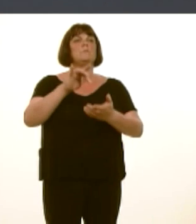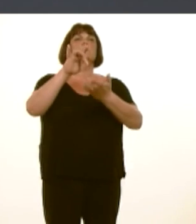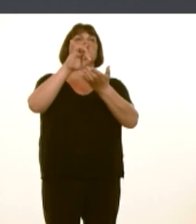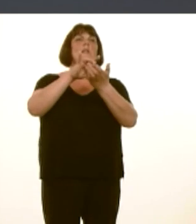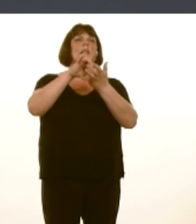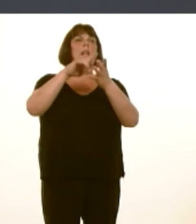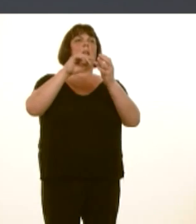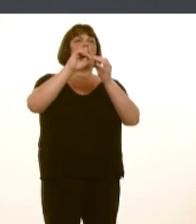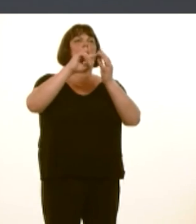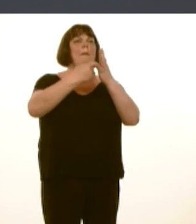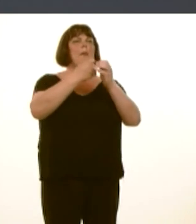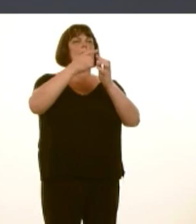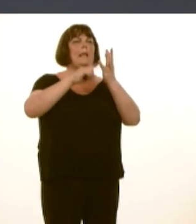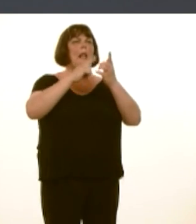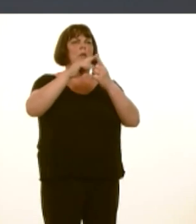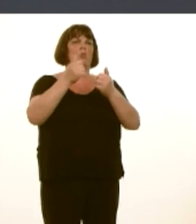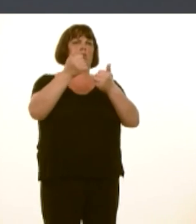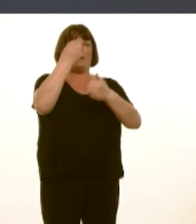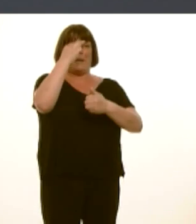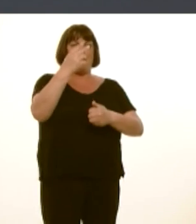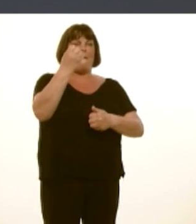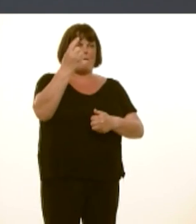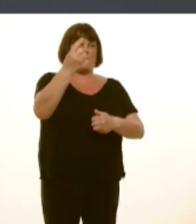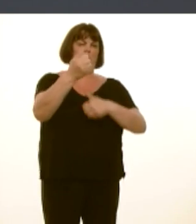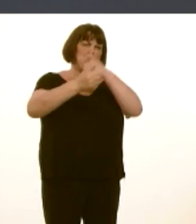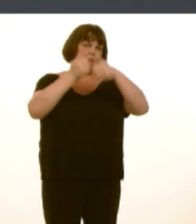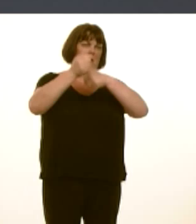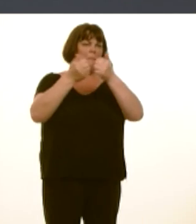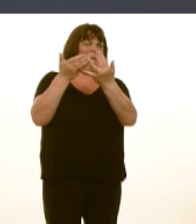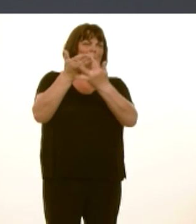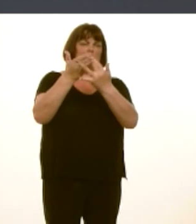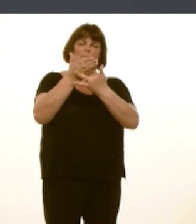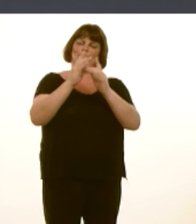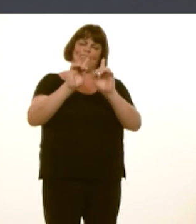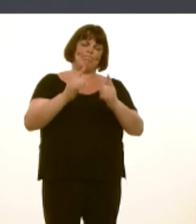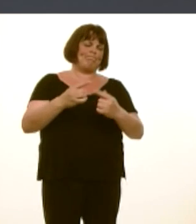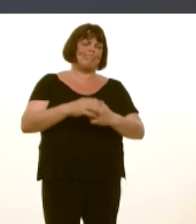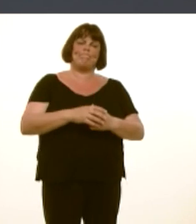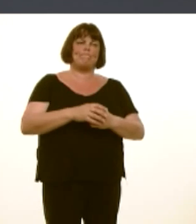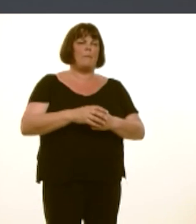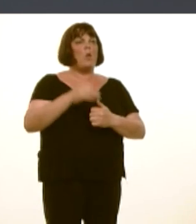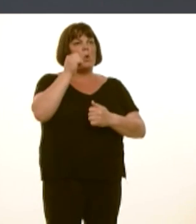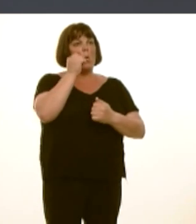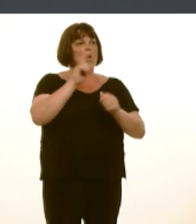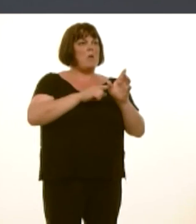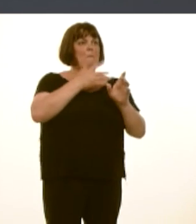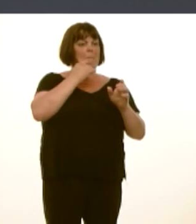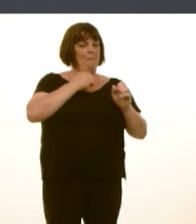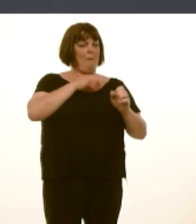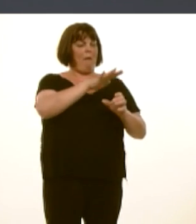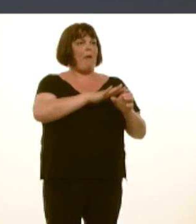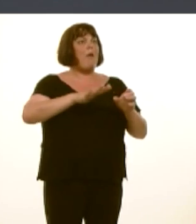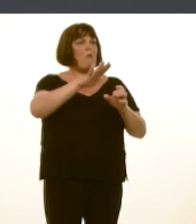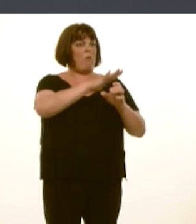iddi, ond mae hi'n anodd iawn cael mynediad iddi ac mae yna bobl ifanc yn etholaeth i ac yn y gorllewin sydd yn